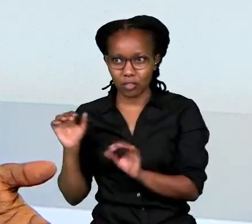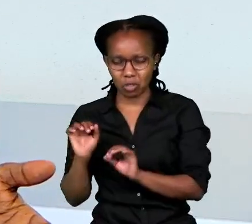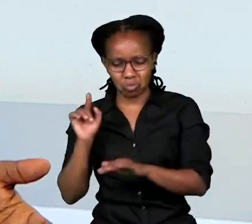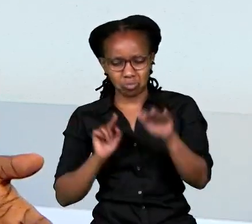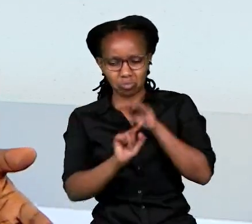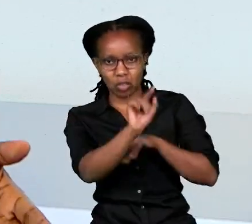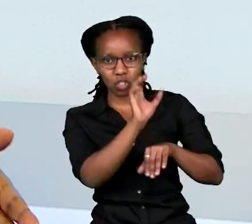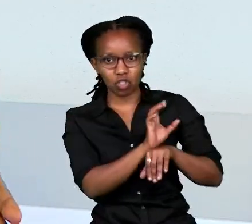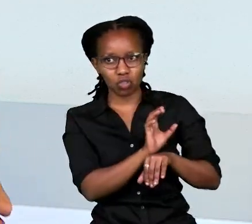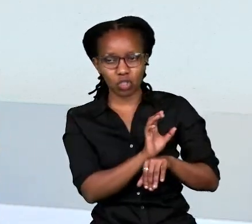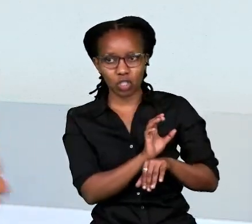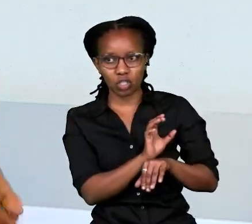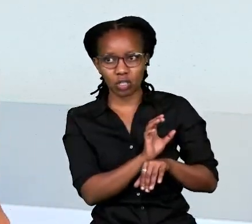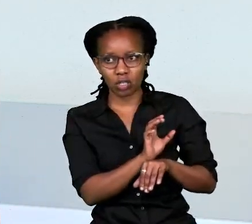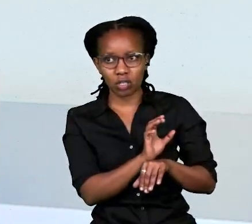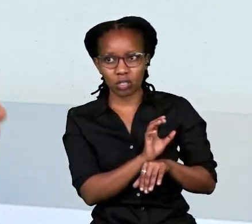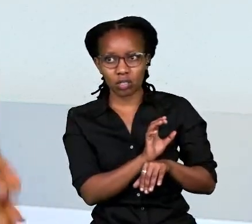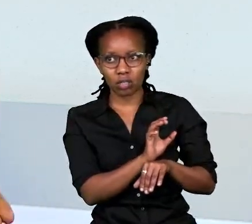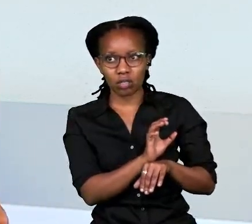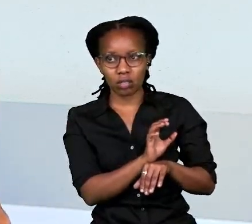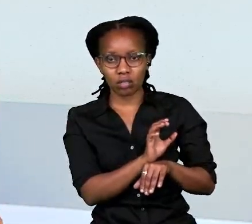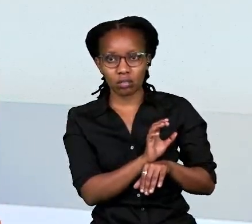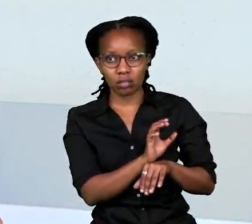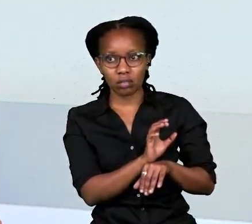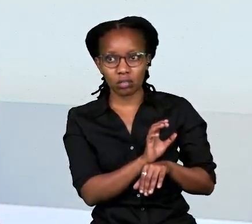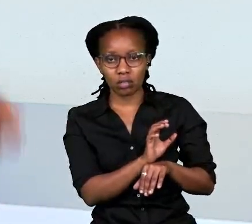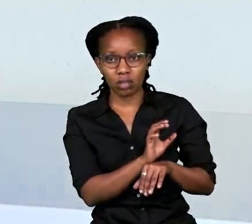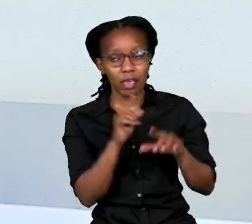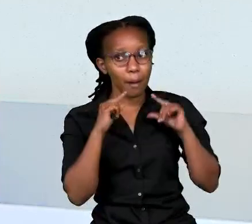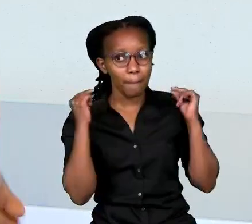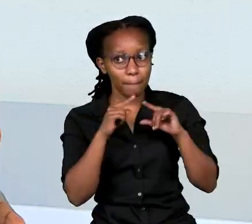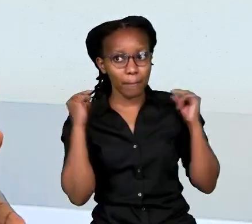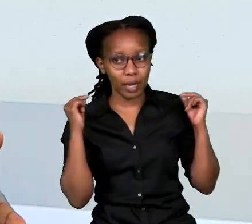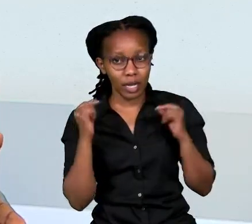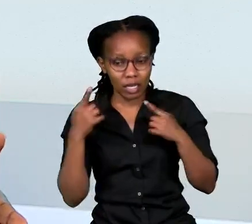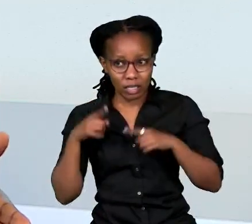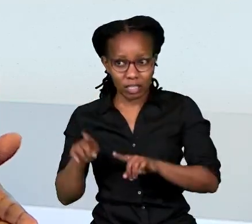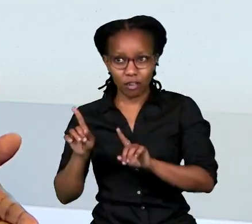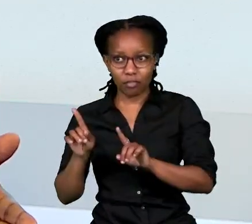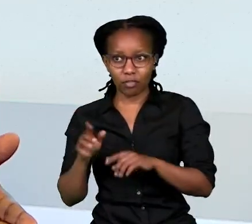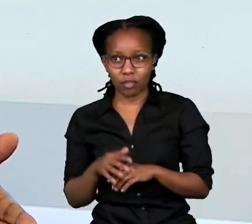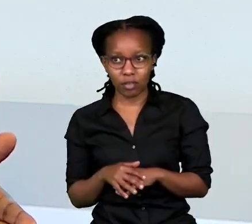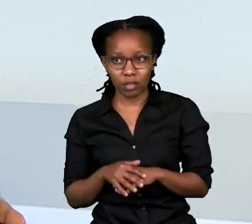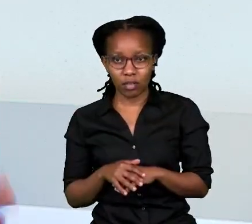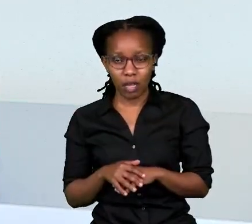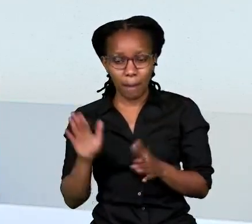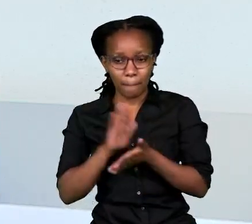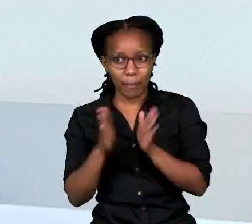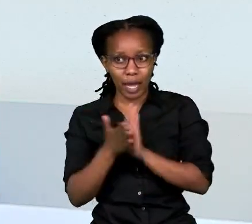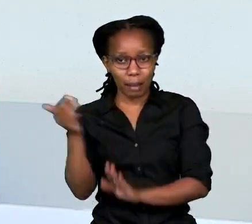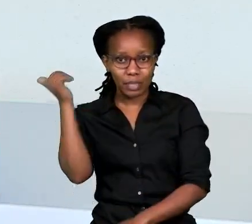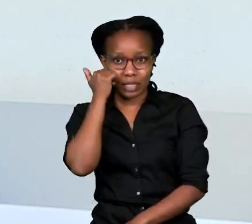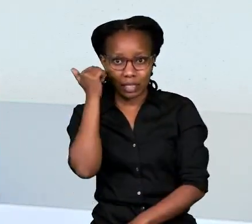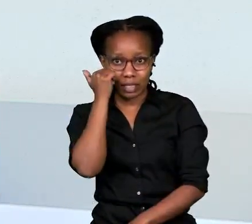the church to serve in the church, to do a ministry of the priest, and was struck, you know, by leprosy by God.